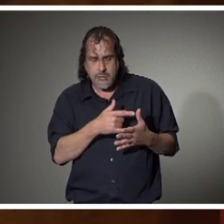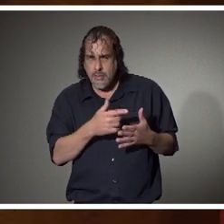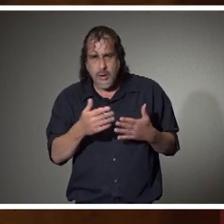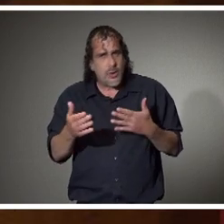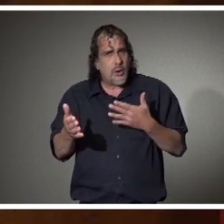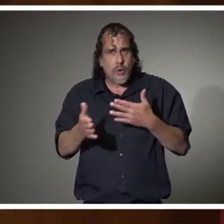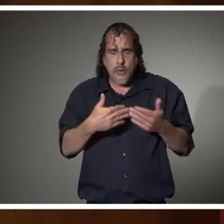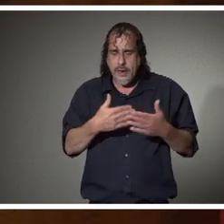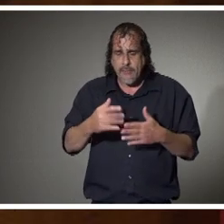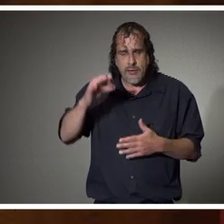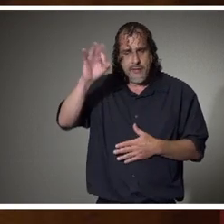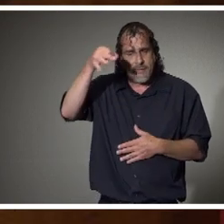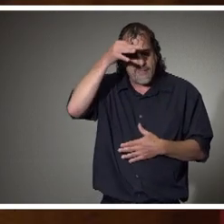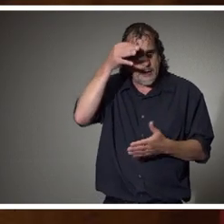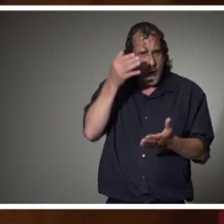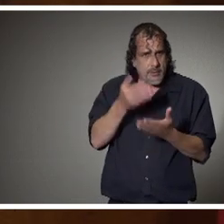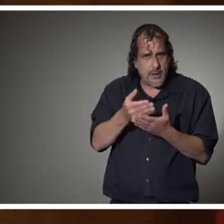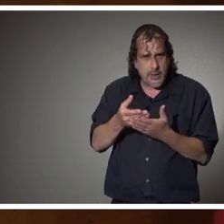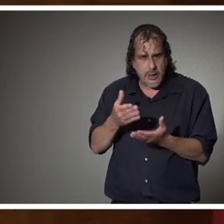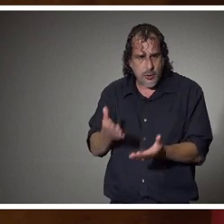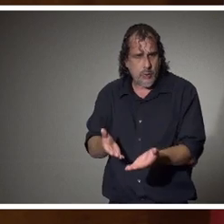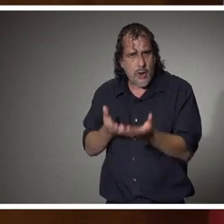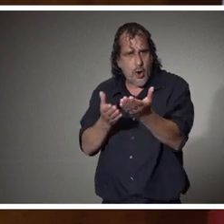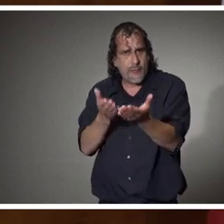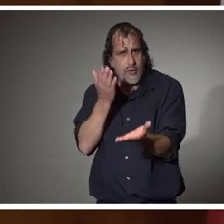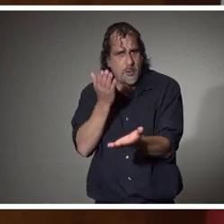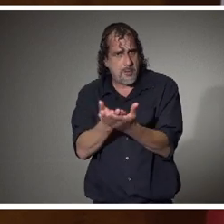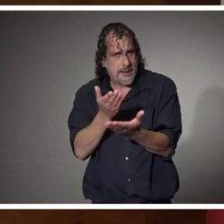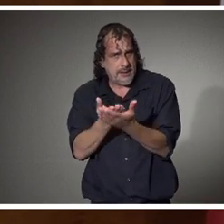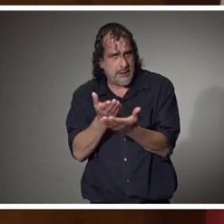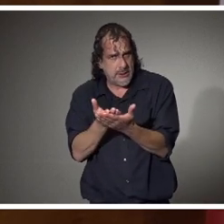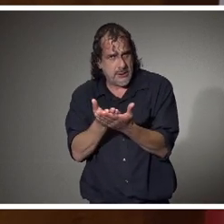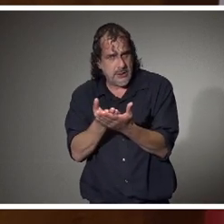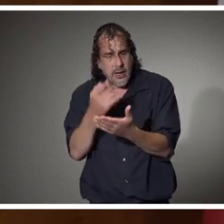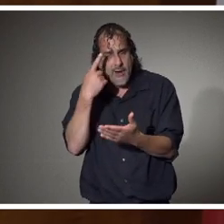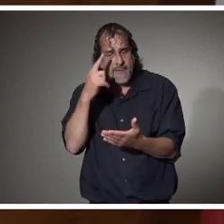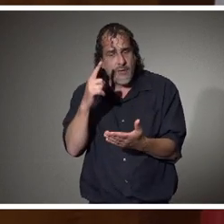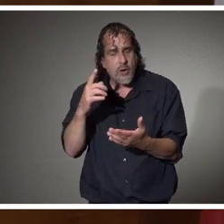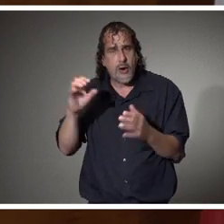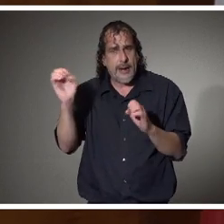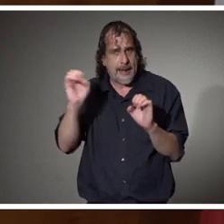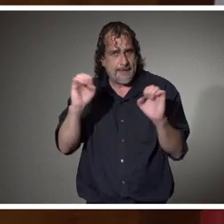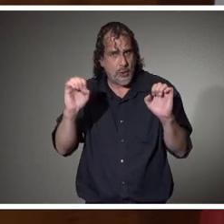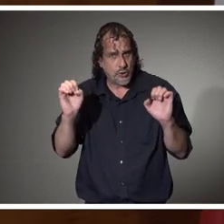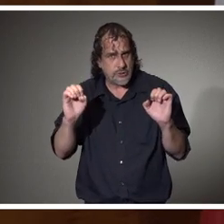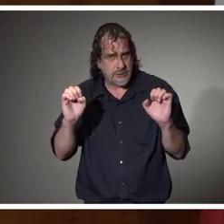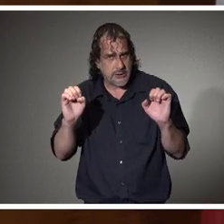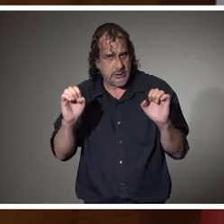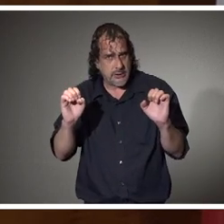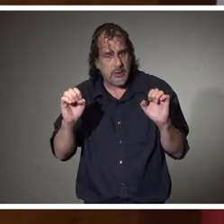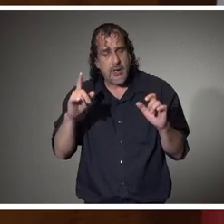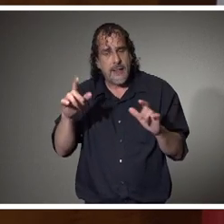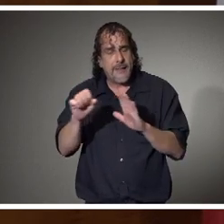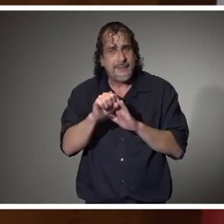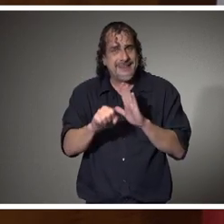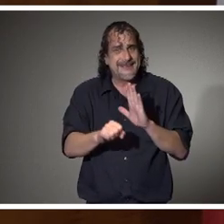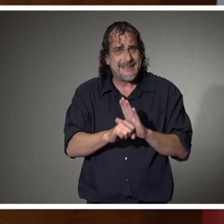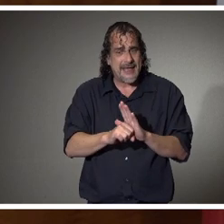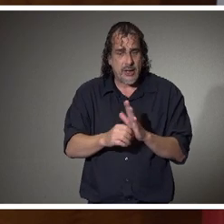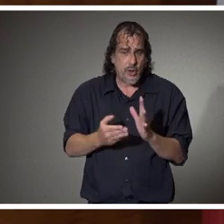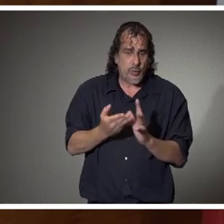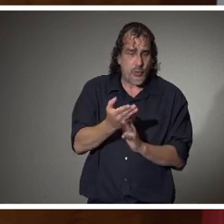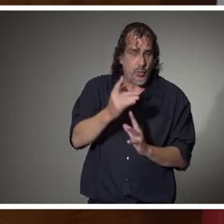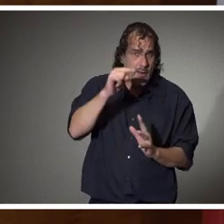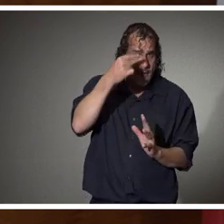the federal government shall offer to the state funds for purposes of emergency management, the state, acting through the